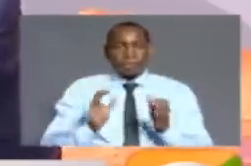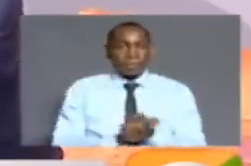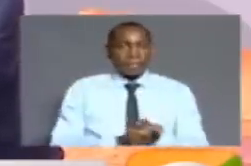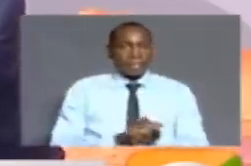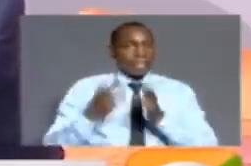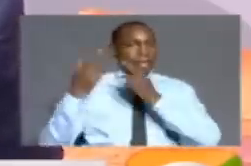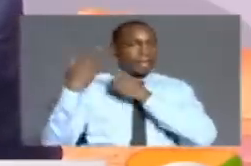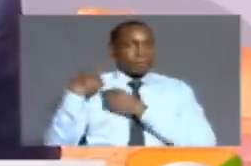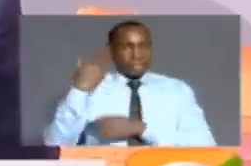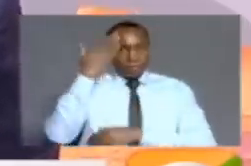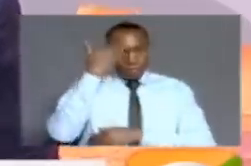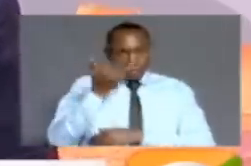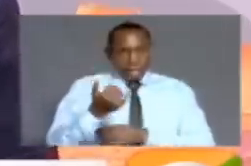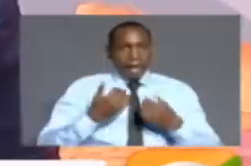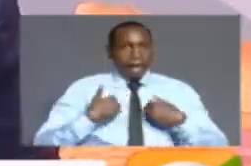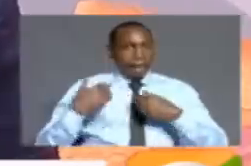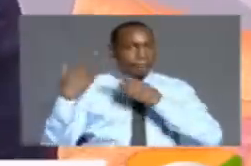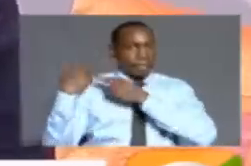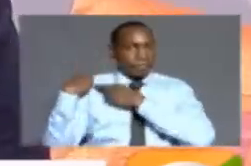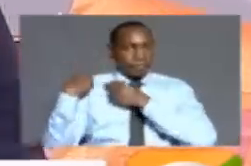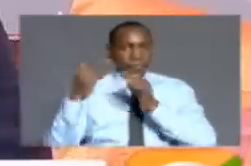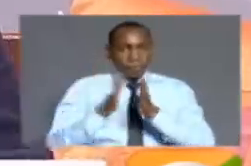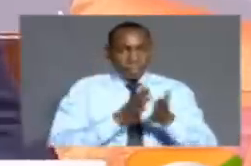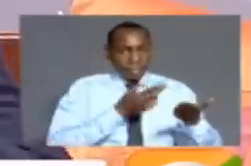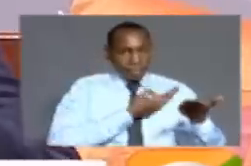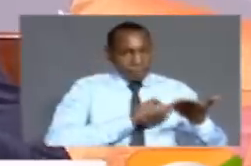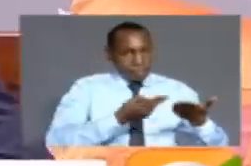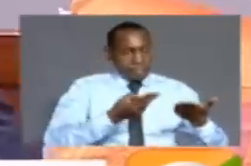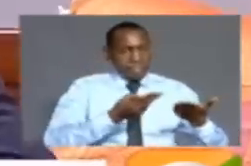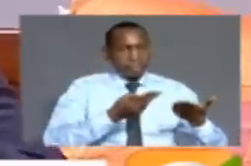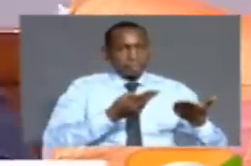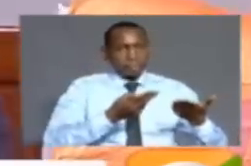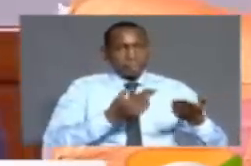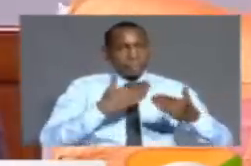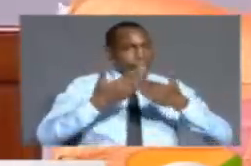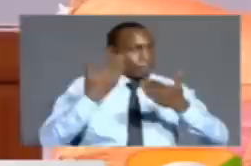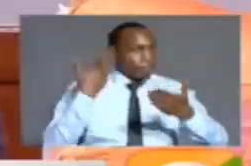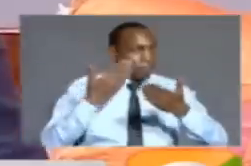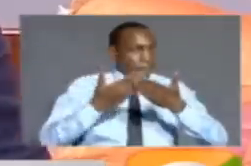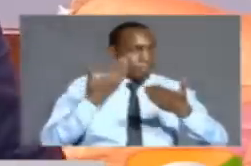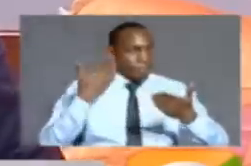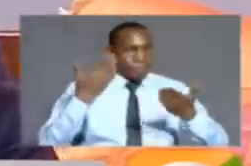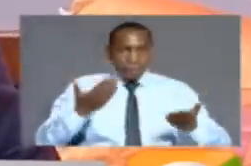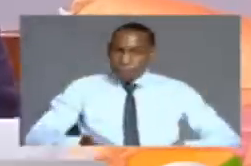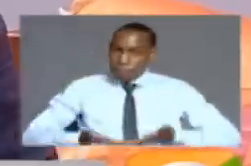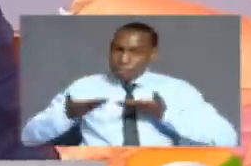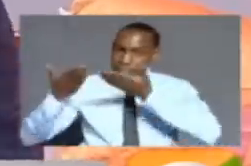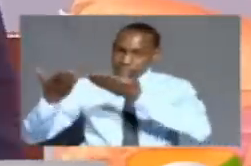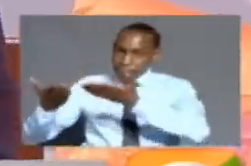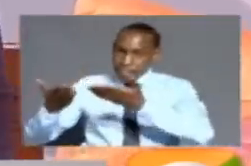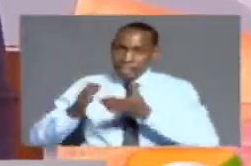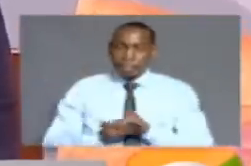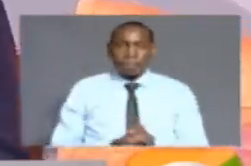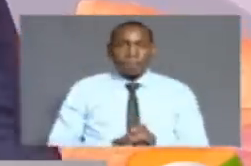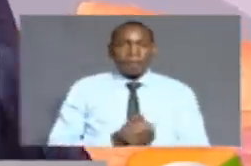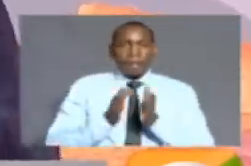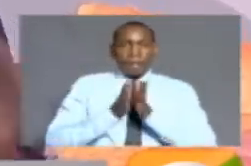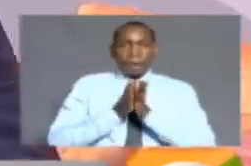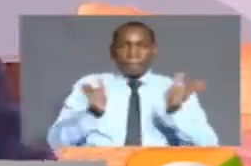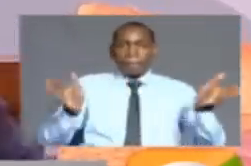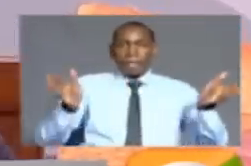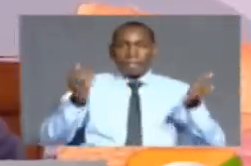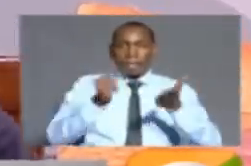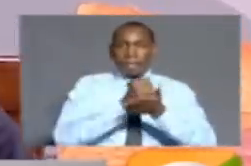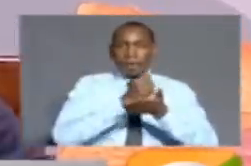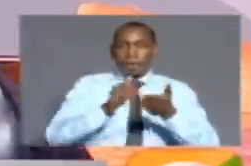A fiduciary responsibility, due diligence. Before he submitted, and let me tell you, the Public Audit Act is very